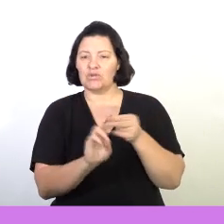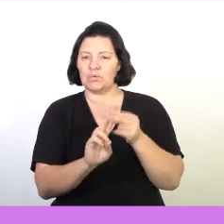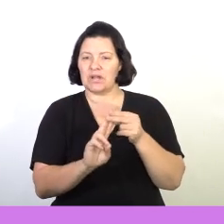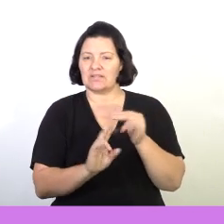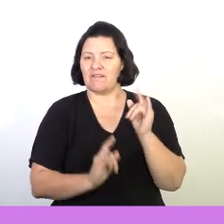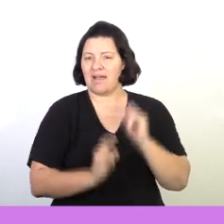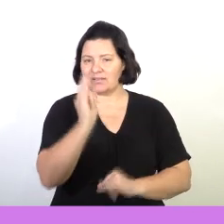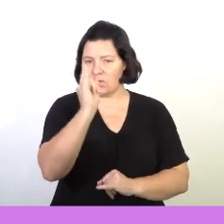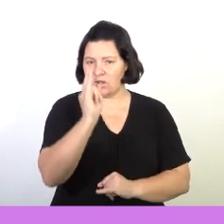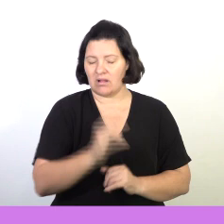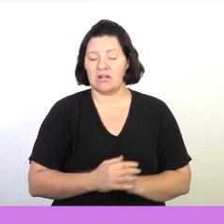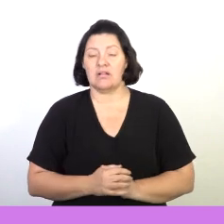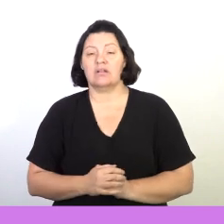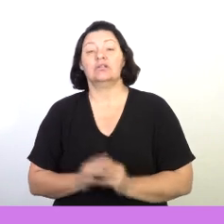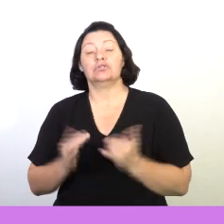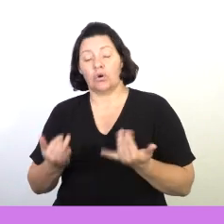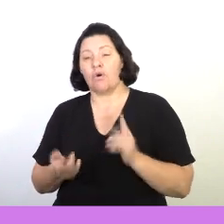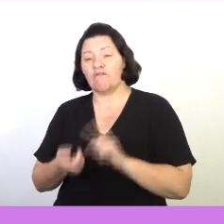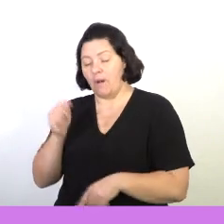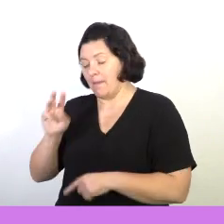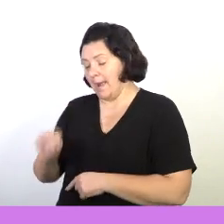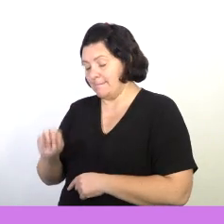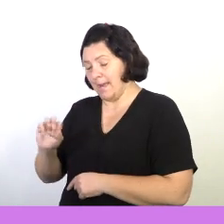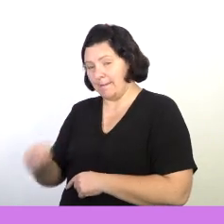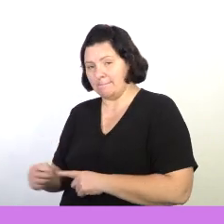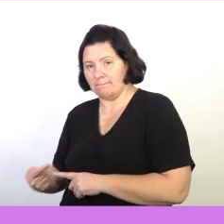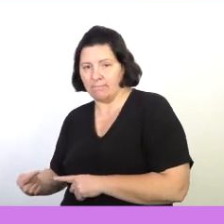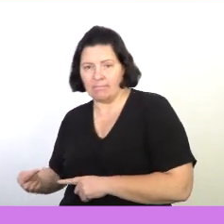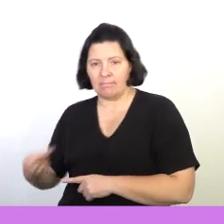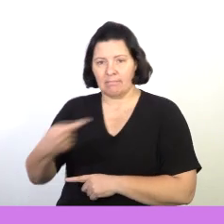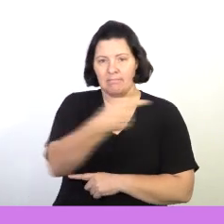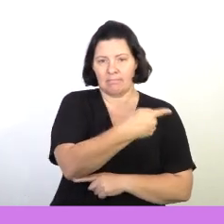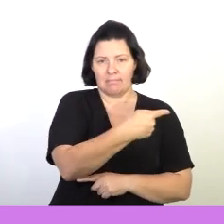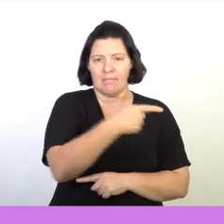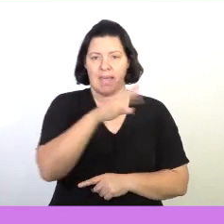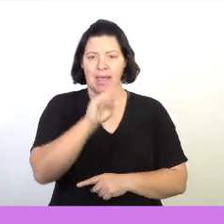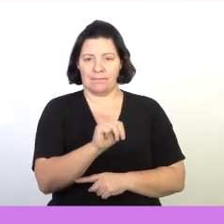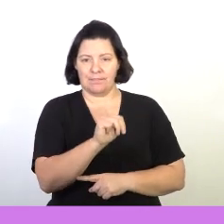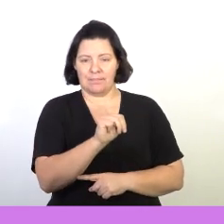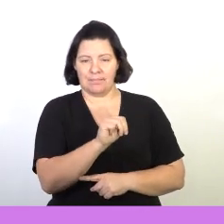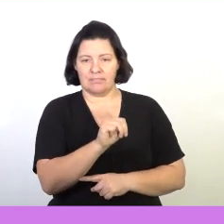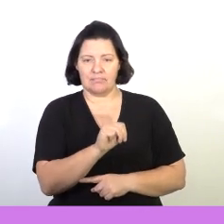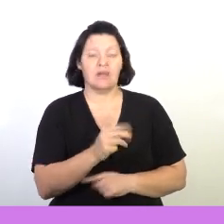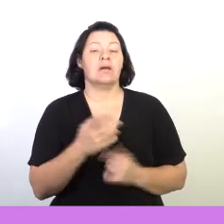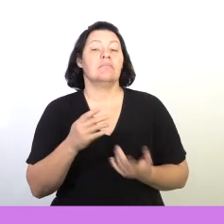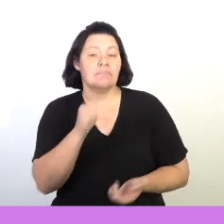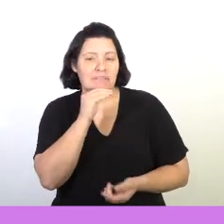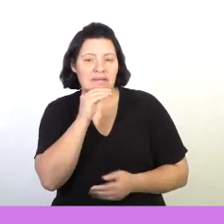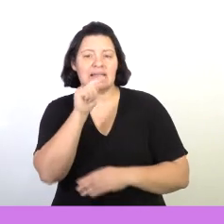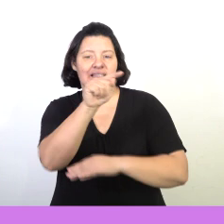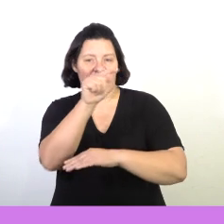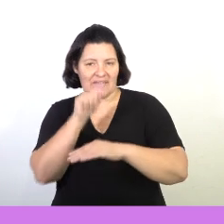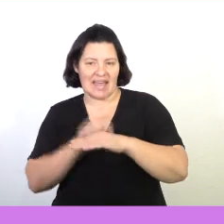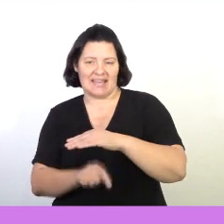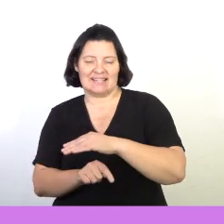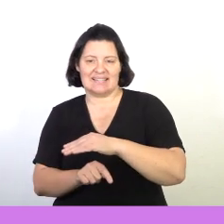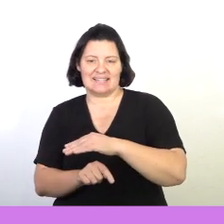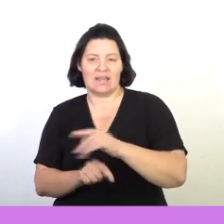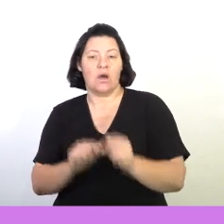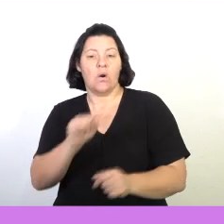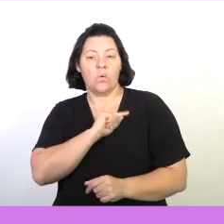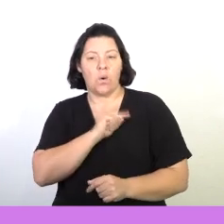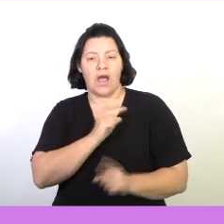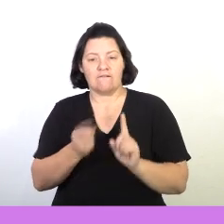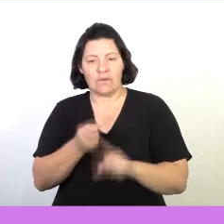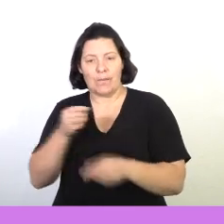correct unit for height. So we are moving from millimeters going to meters. We then have to